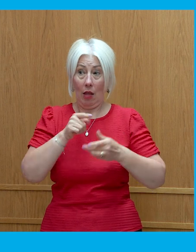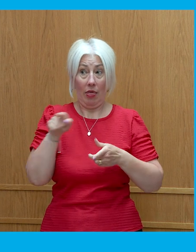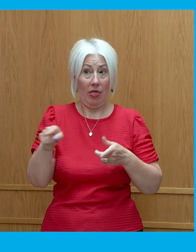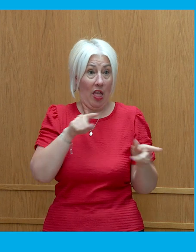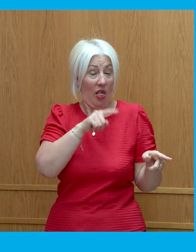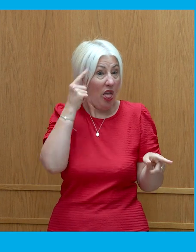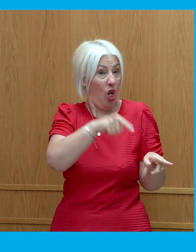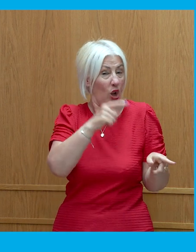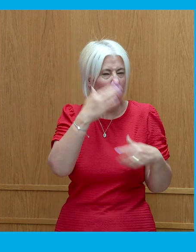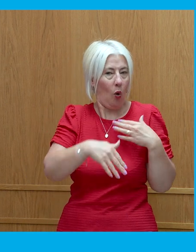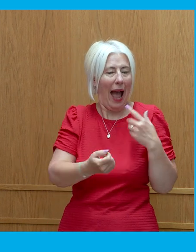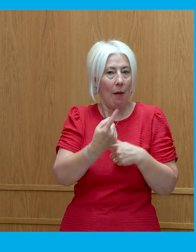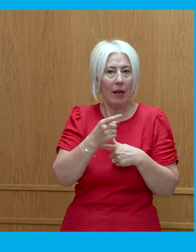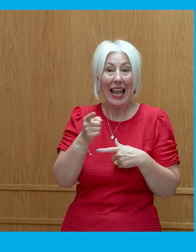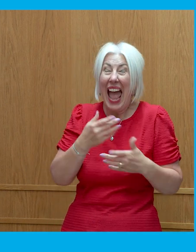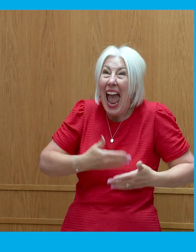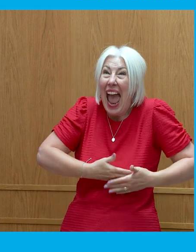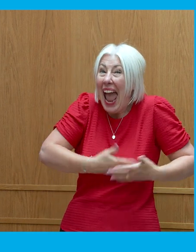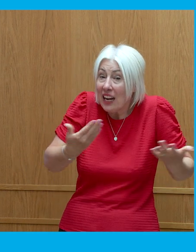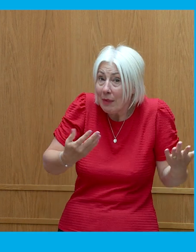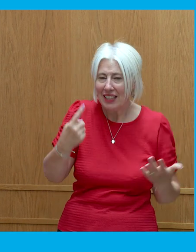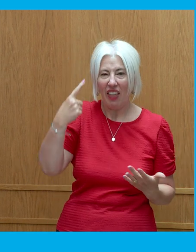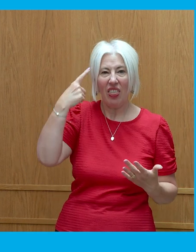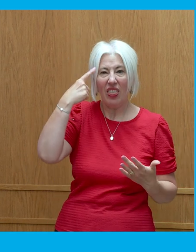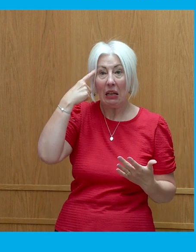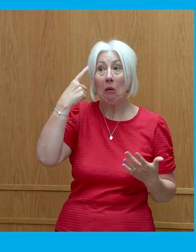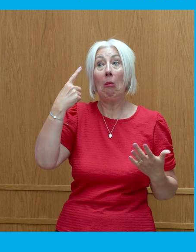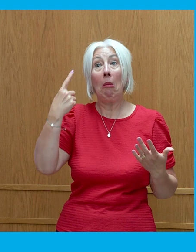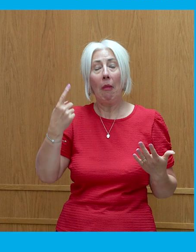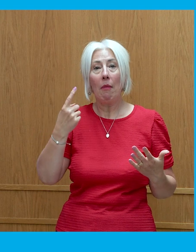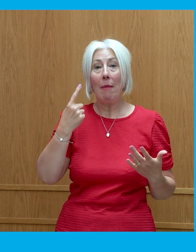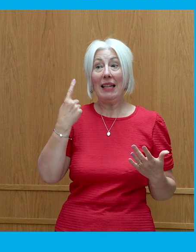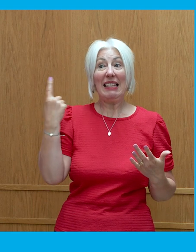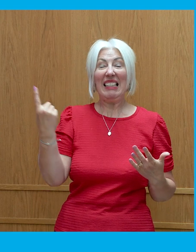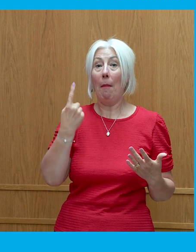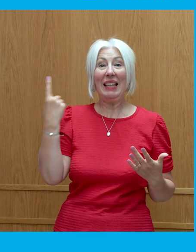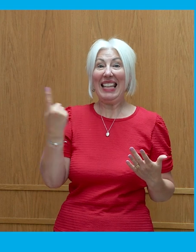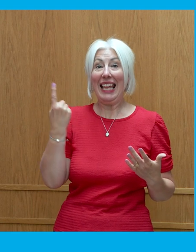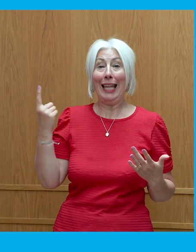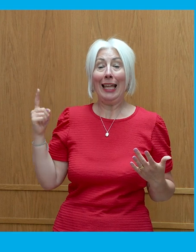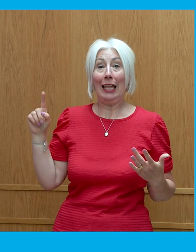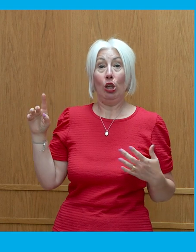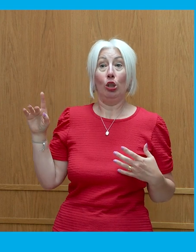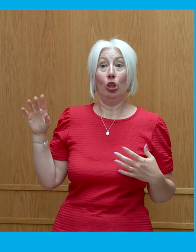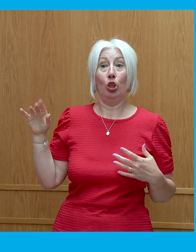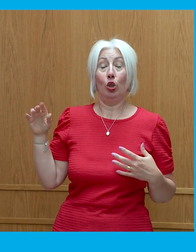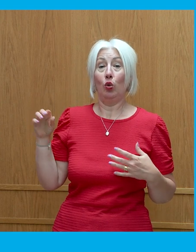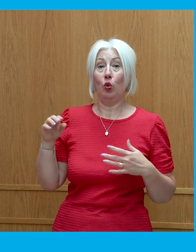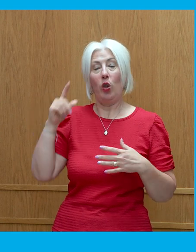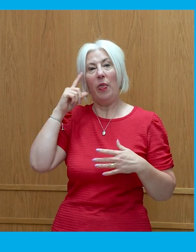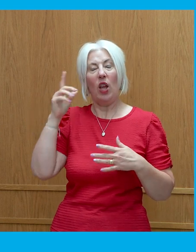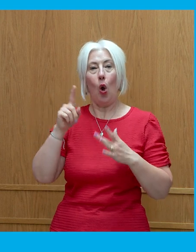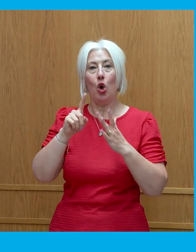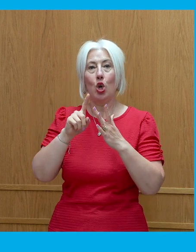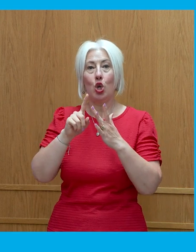Was anybody thinking about the possibility that there might be somebody else there, that actually Biden